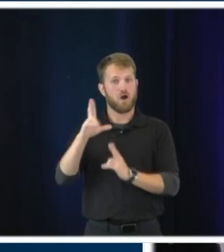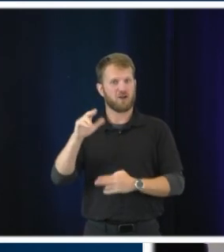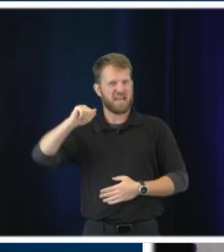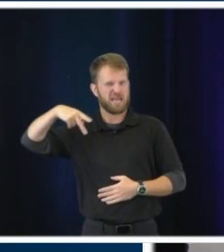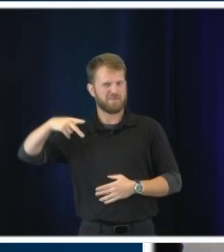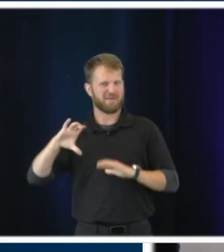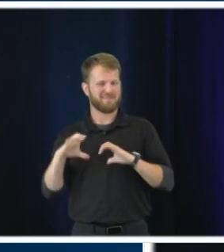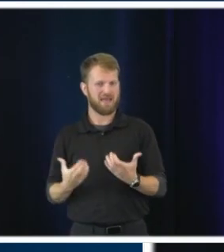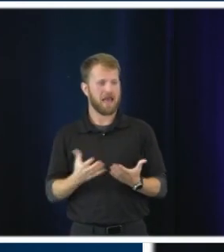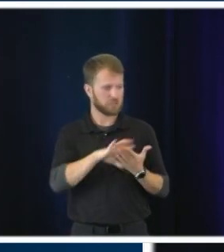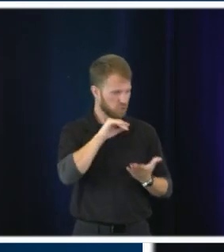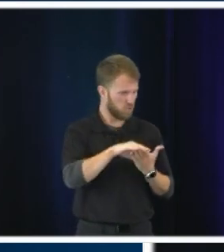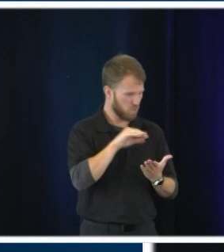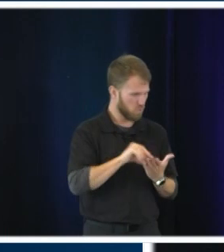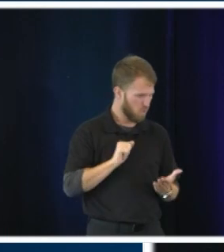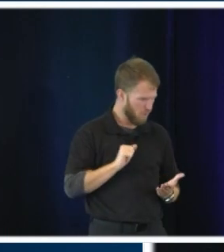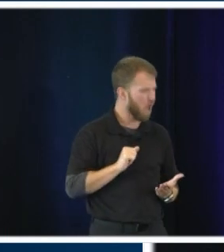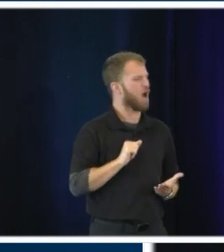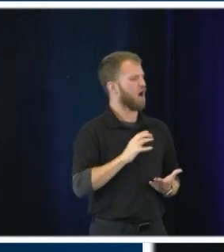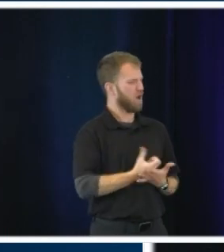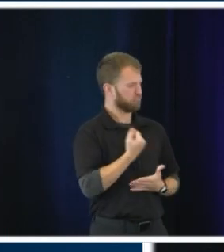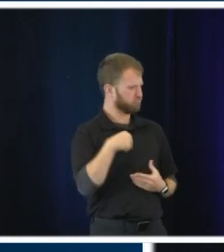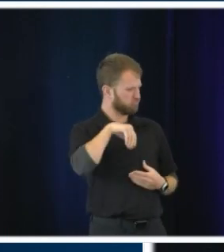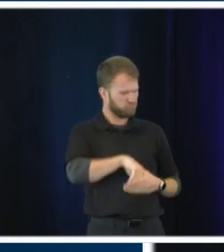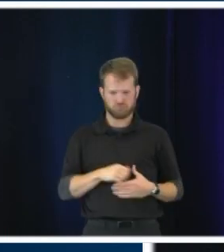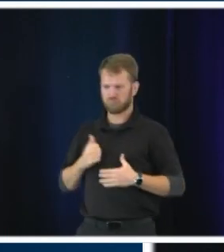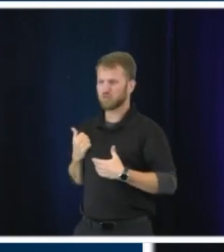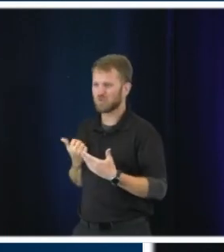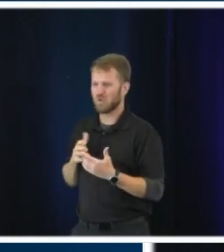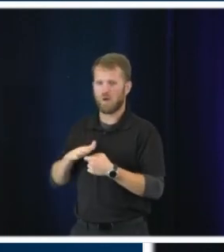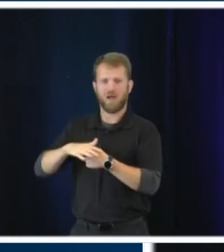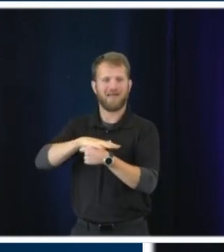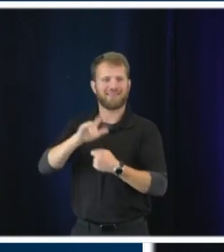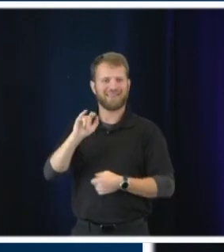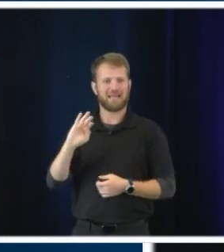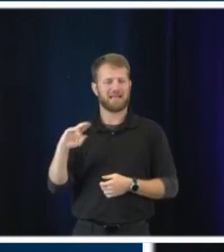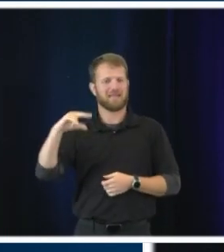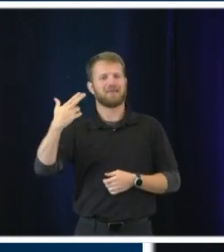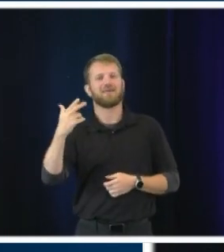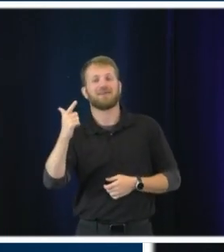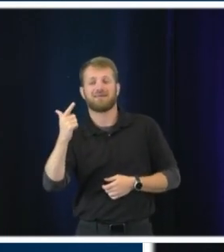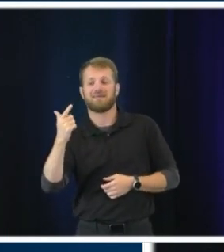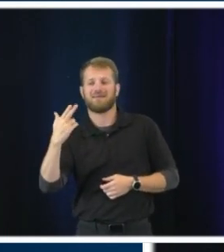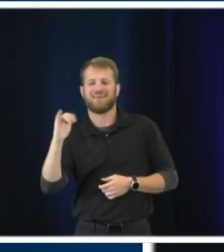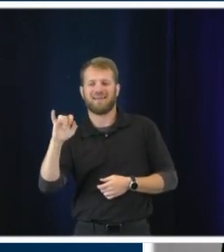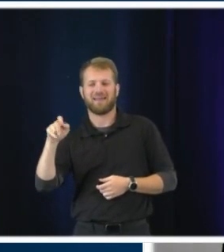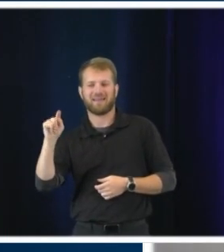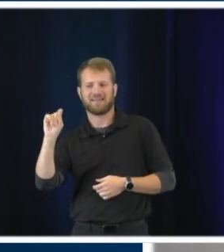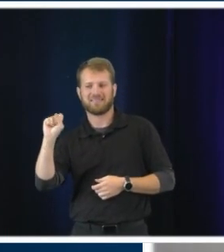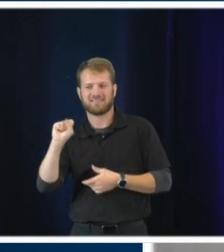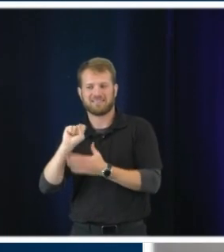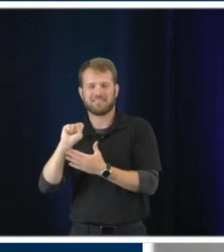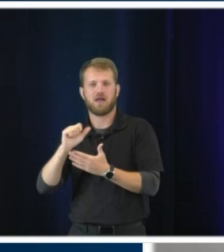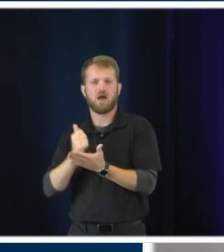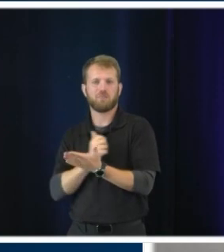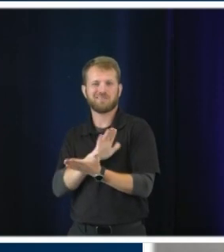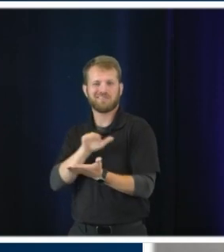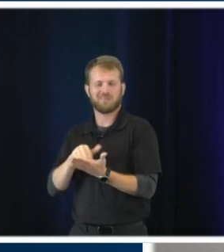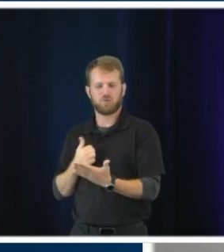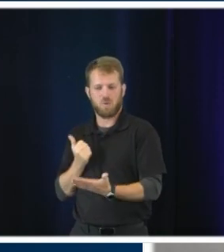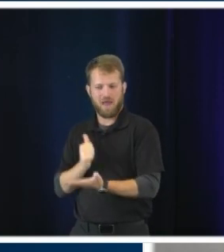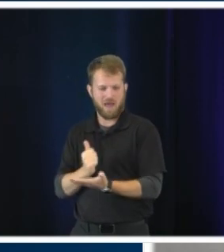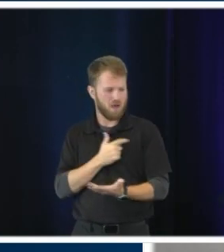AP courses to support younger students in the Licking Heights Middle School Help Center. She is consistently available to support